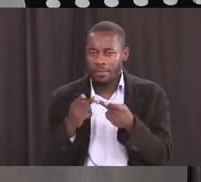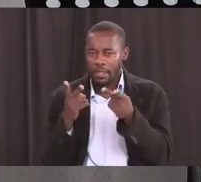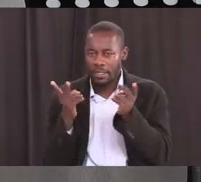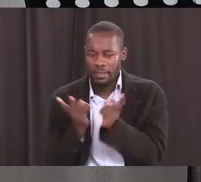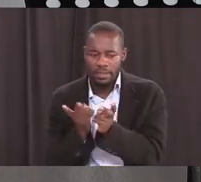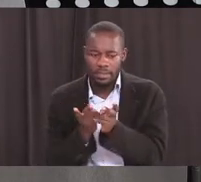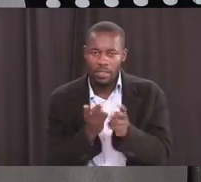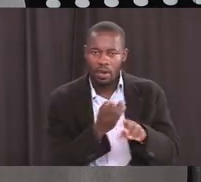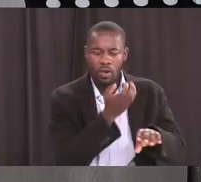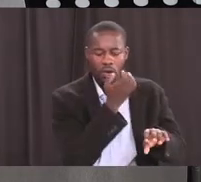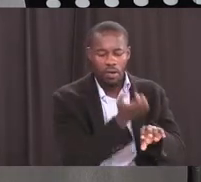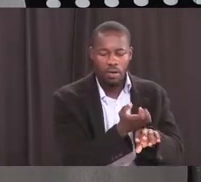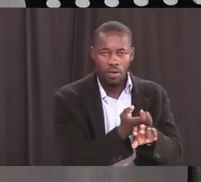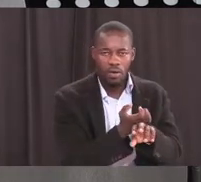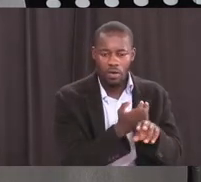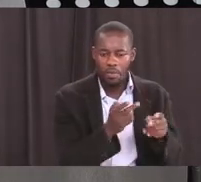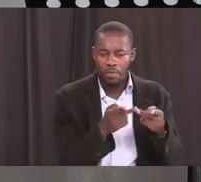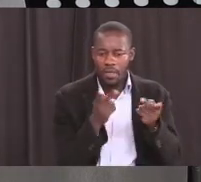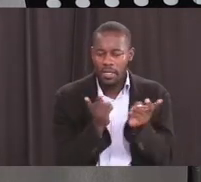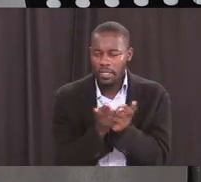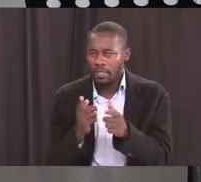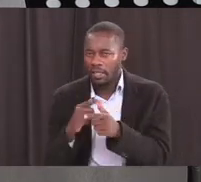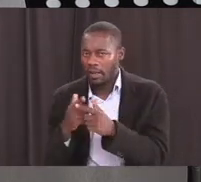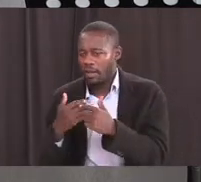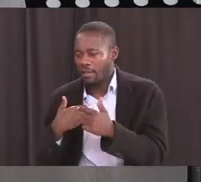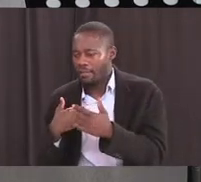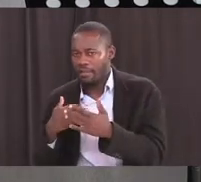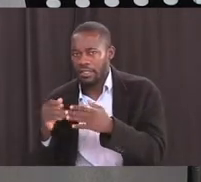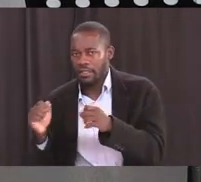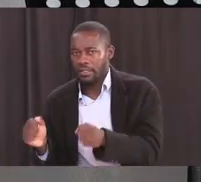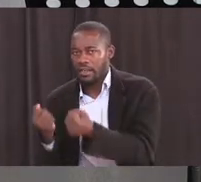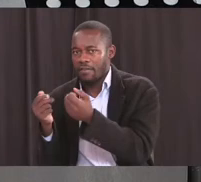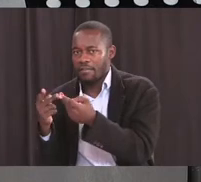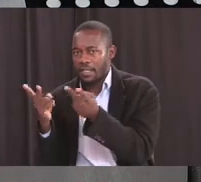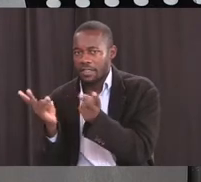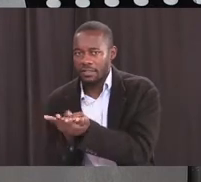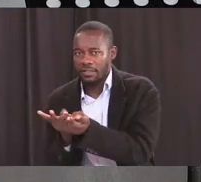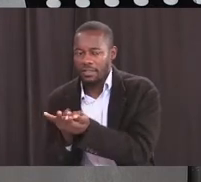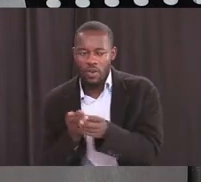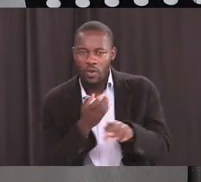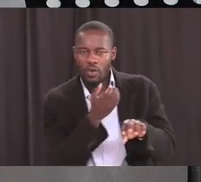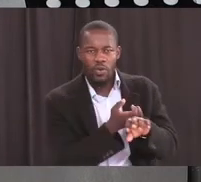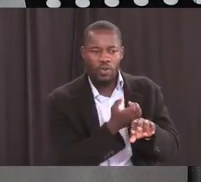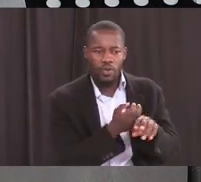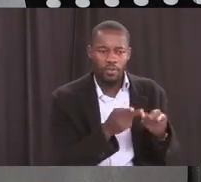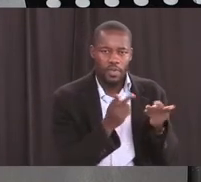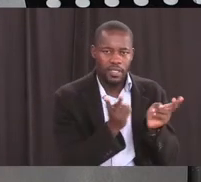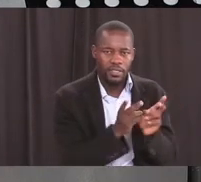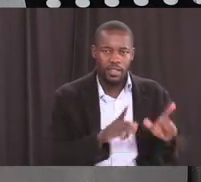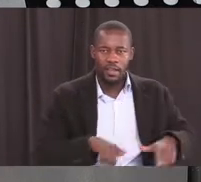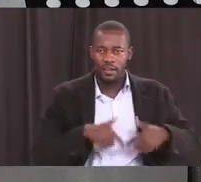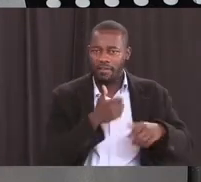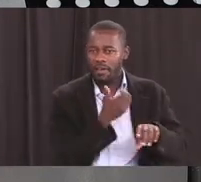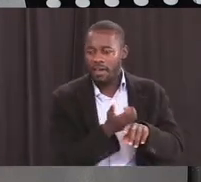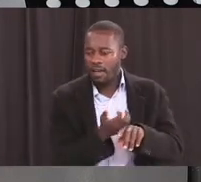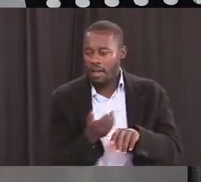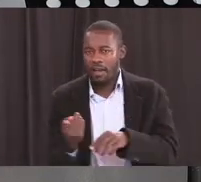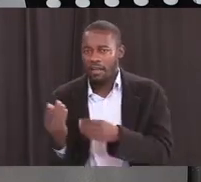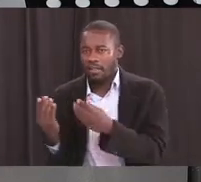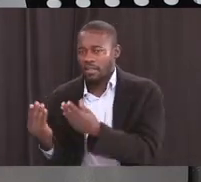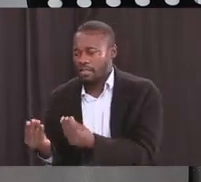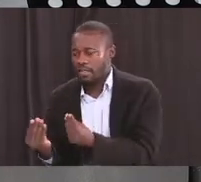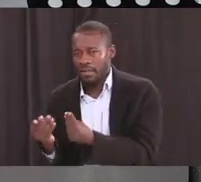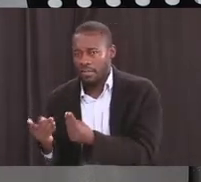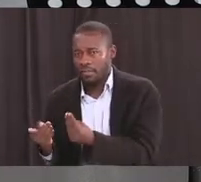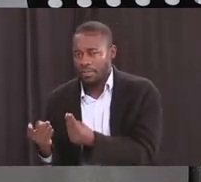that? You wonder if there's light at the end of your tunnel? Does God know that you are